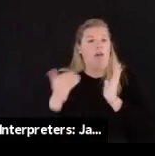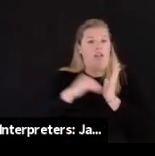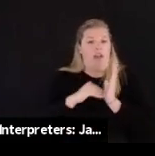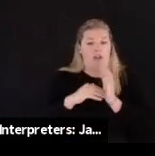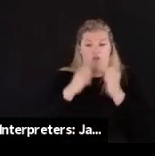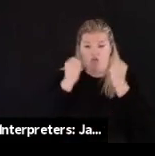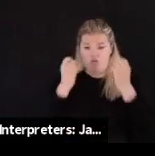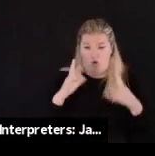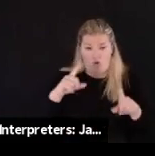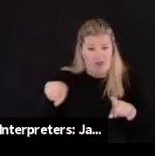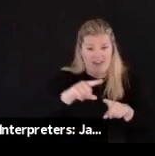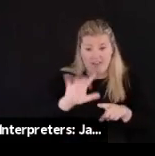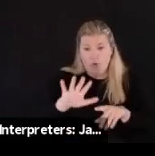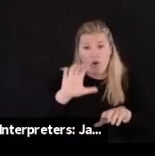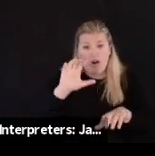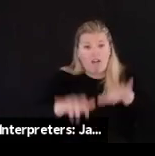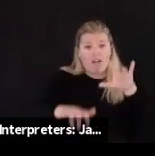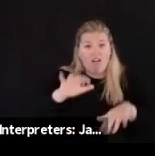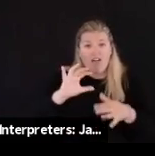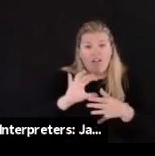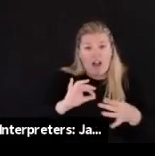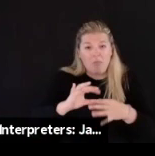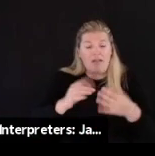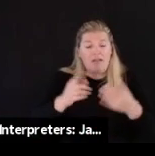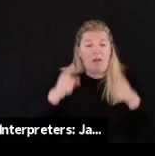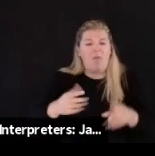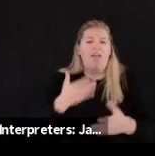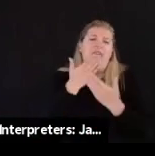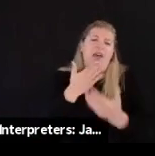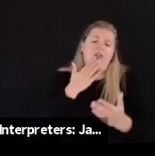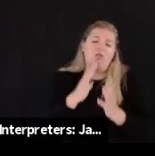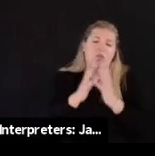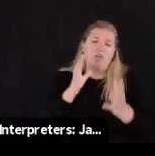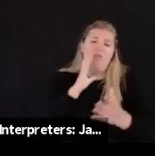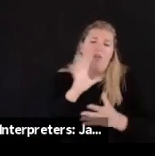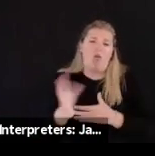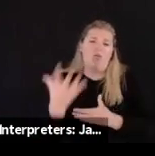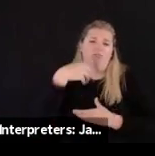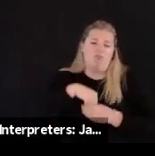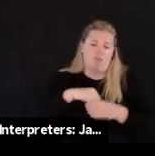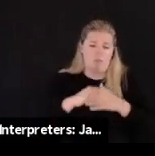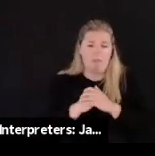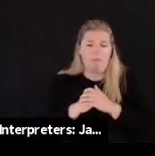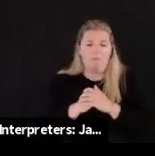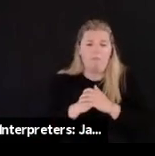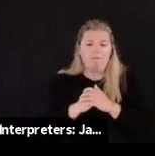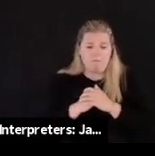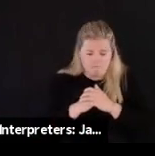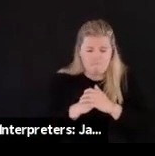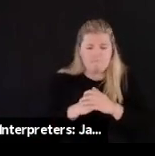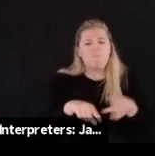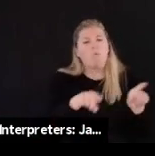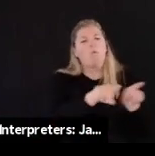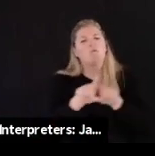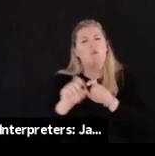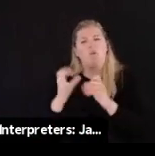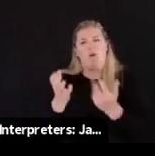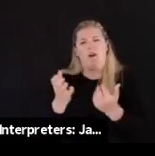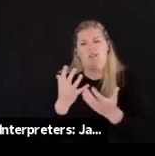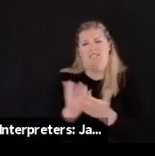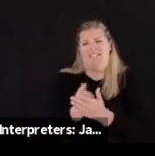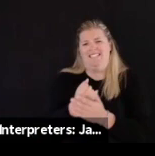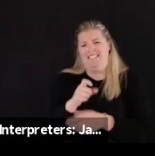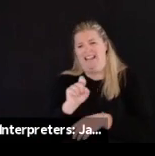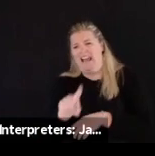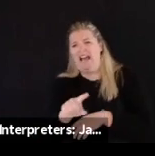coming out. So thank you. Thank you for participating. I also wanted to ask you, yes,